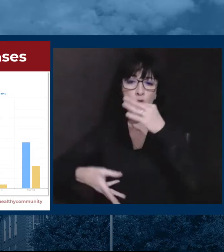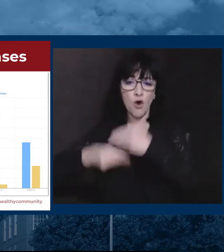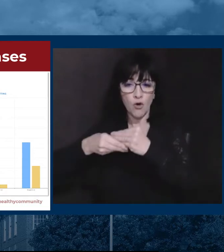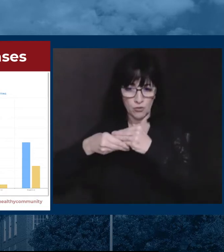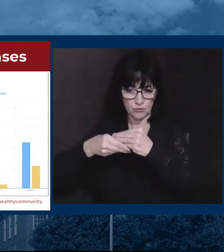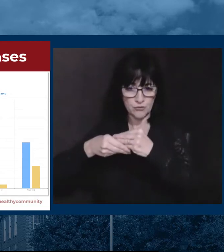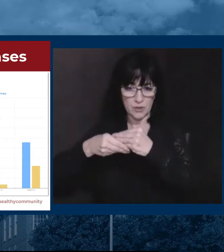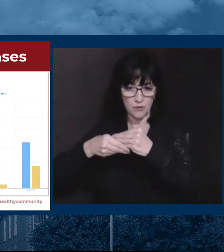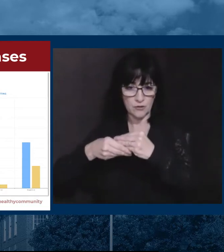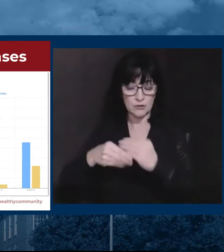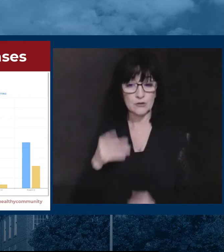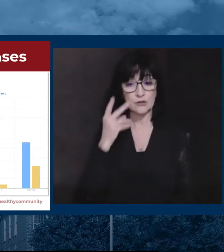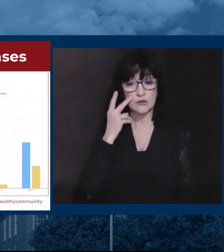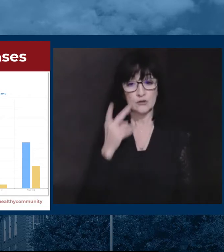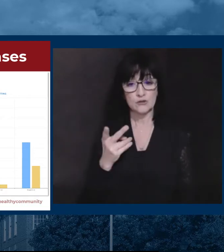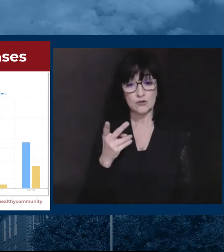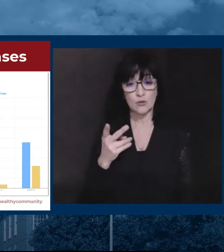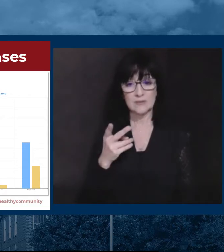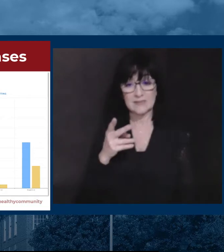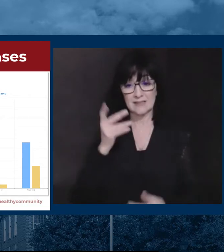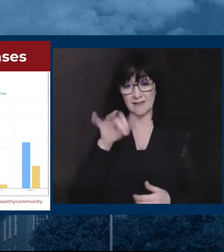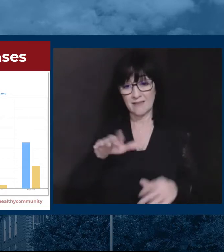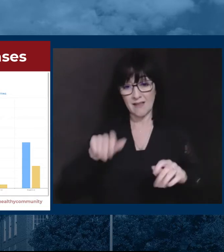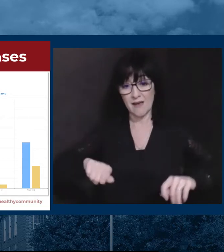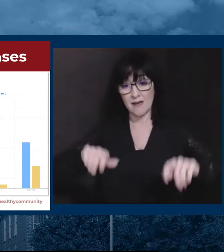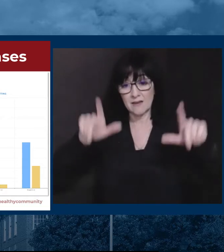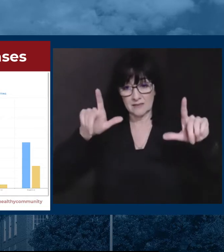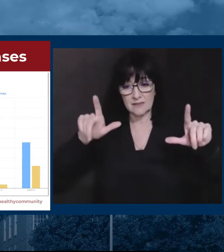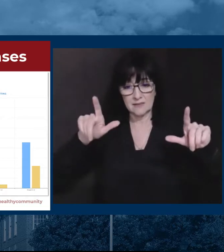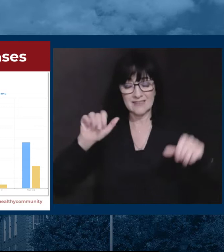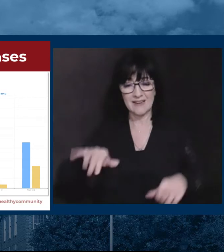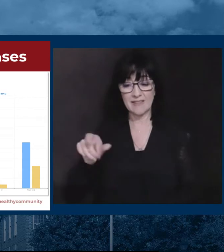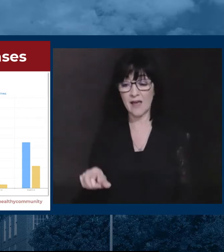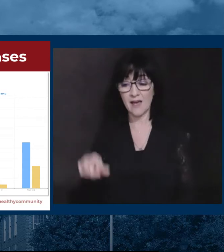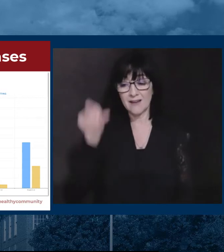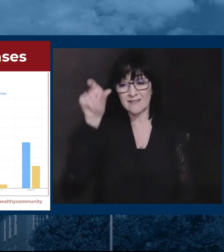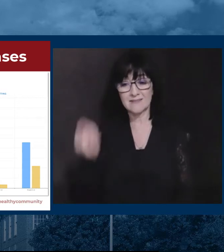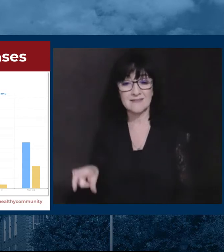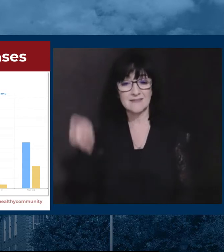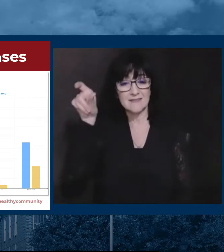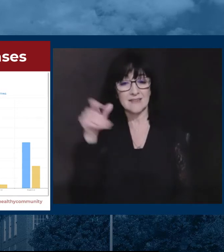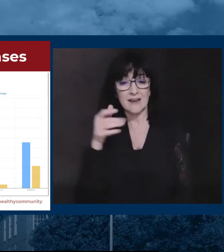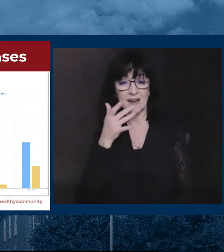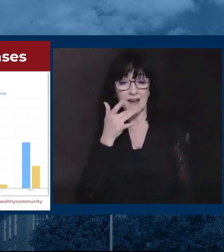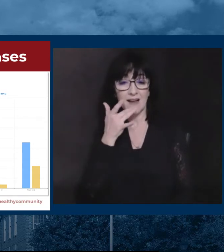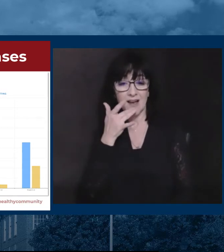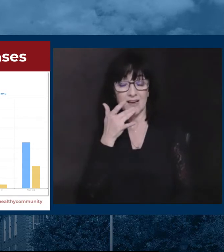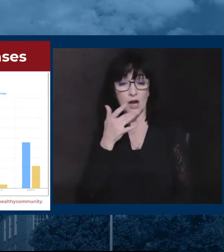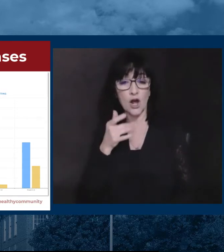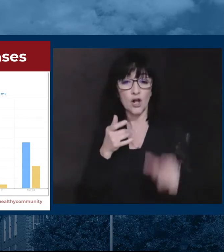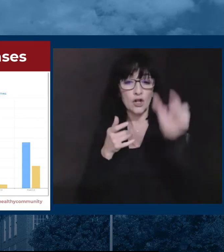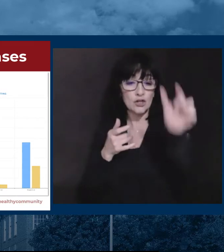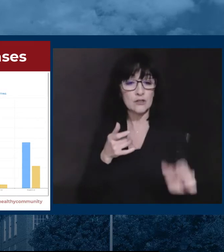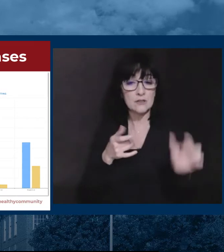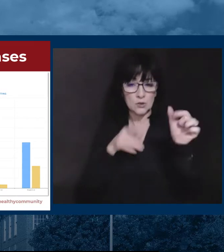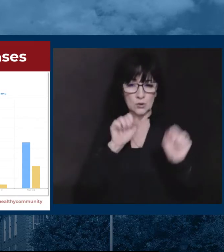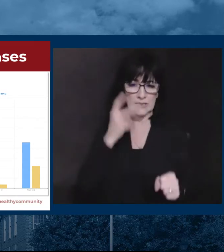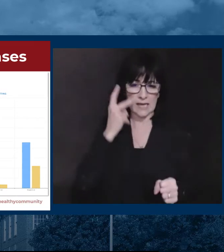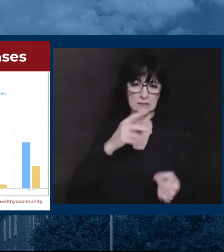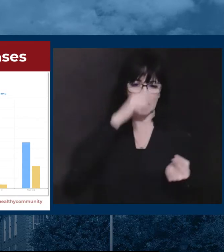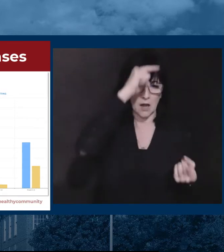can see the bar charts that are also helpful. Now, let me take a moment to explain what